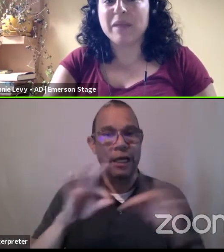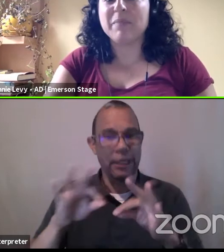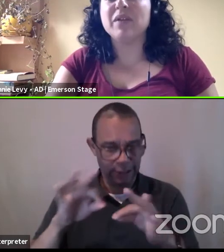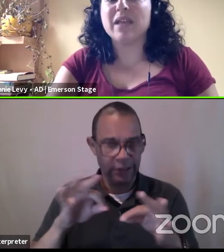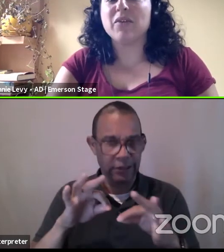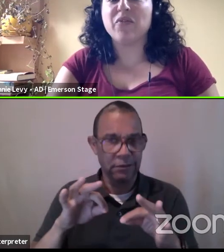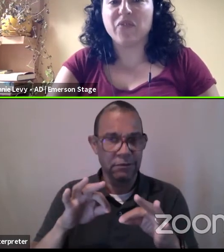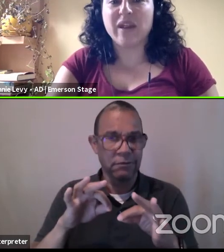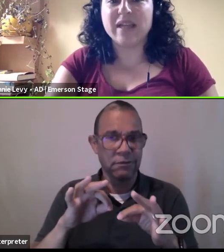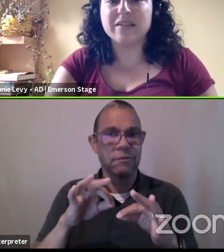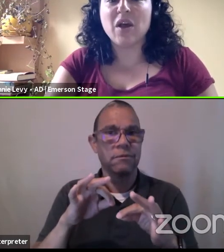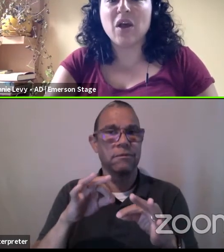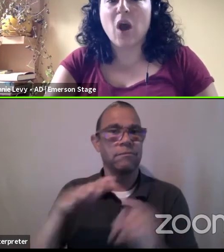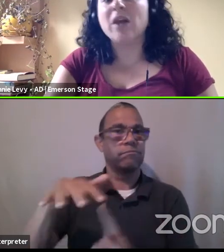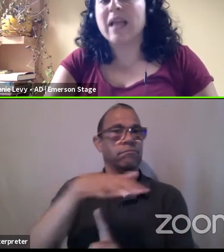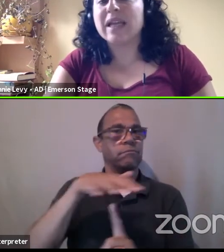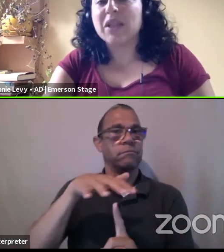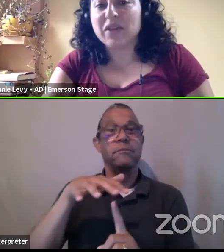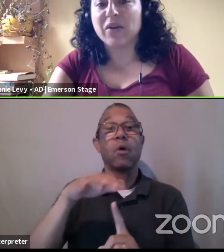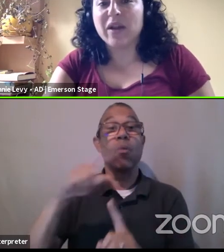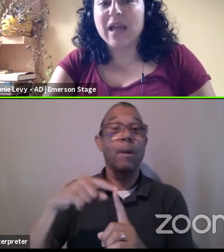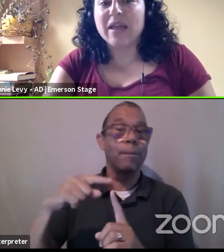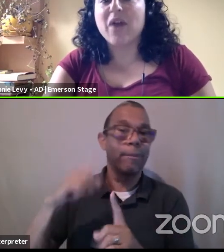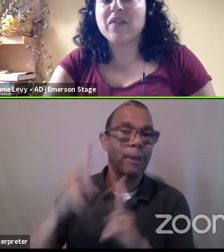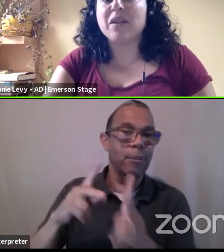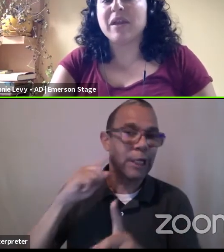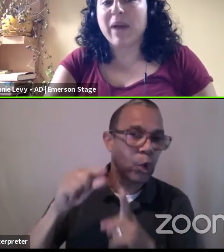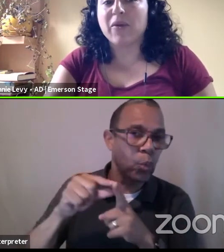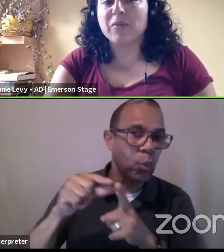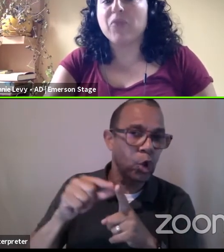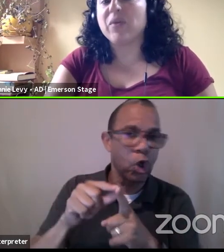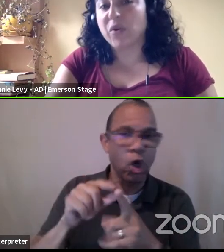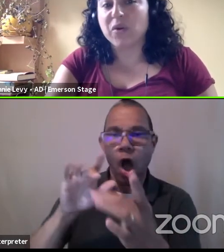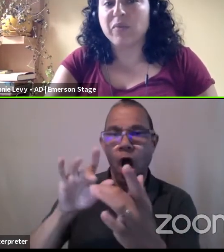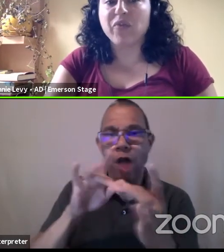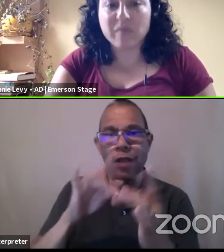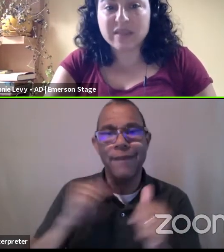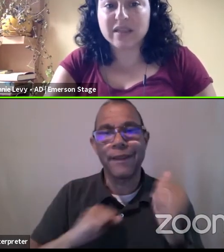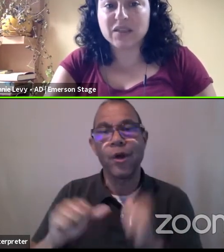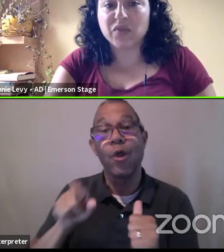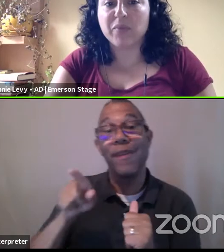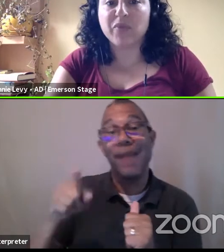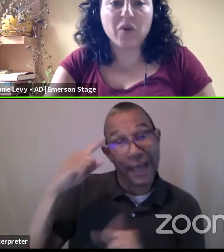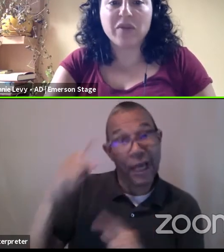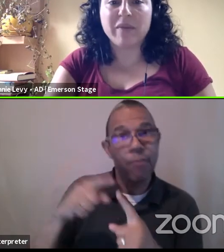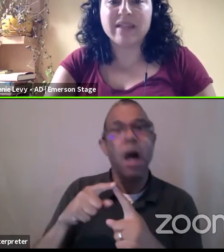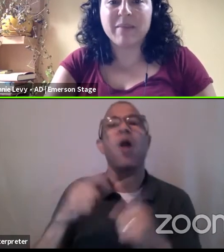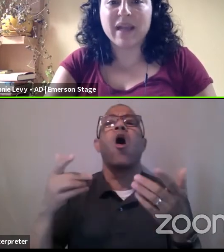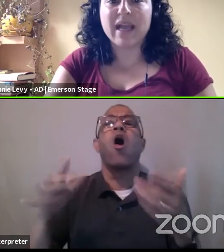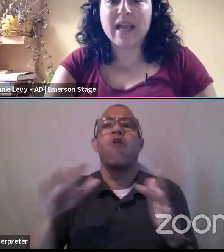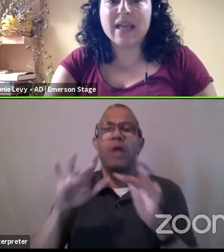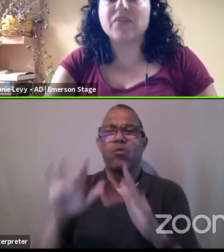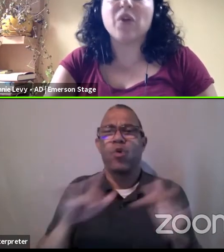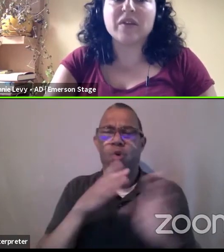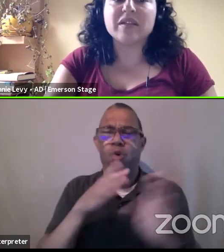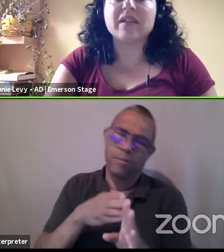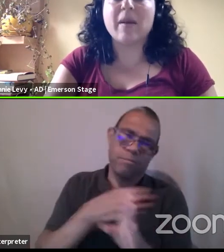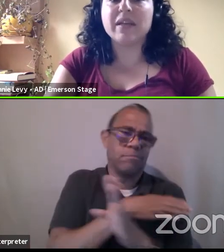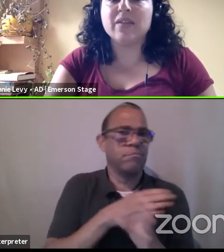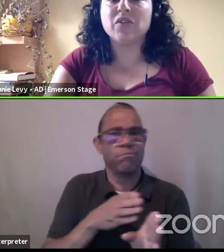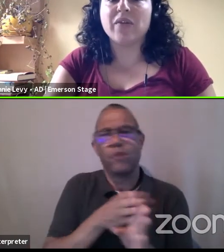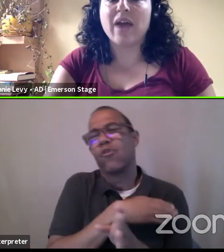When people hear the phrase online theater, they often think about pre-recorded performances from before the pandemic that different